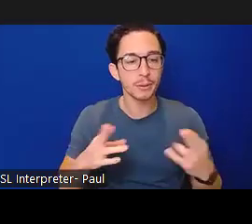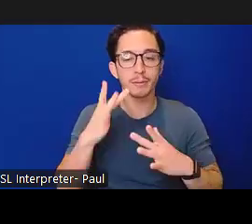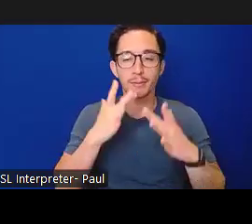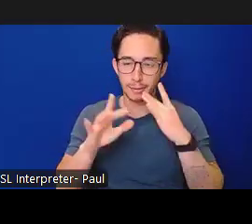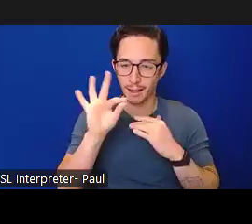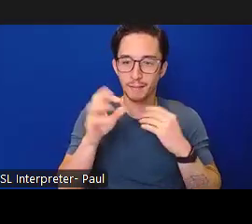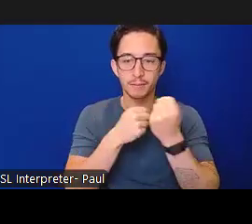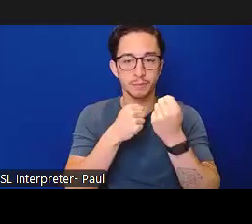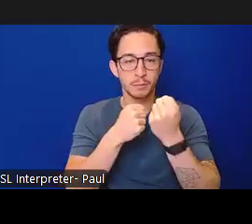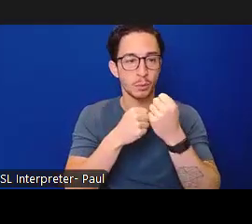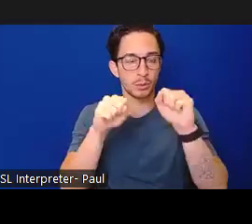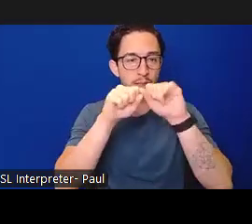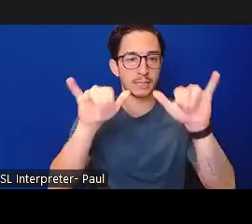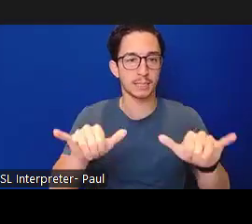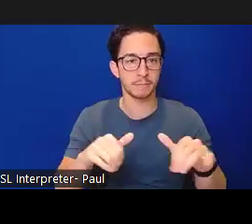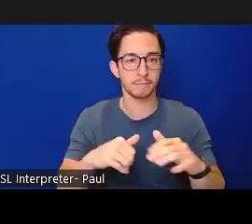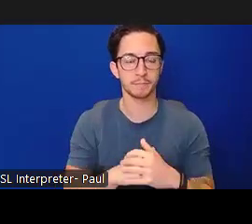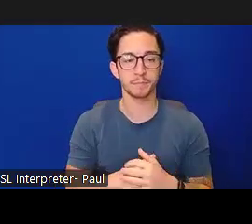system.